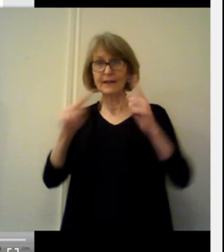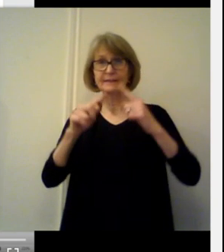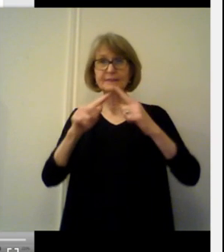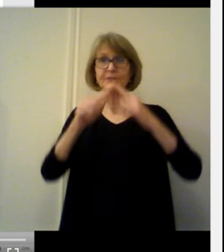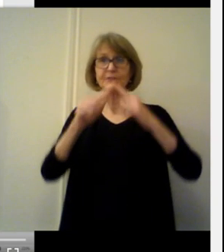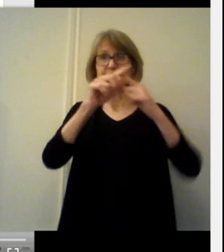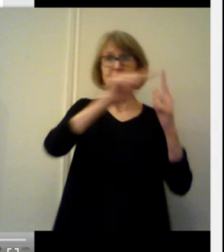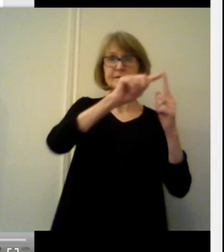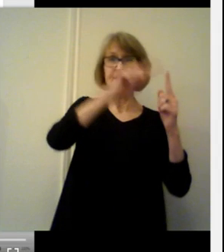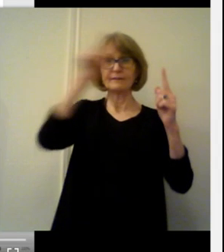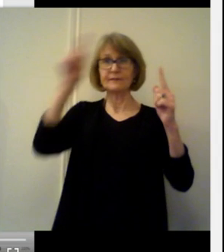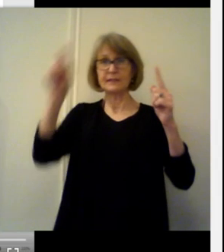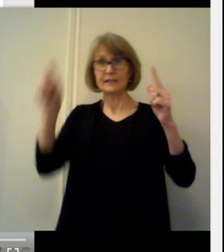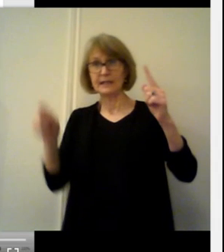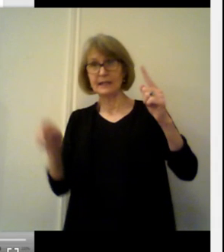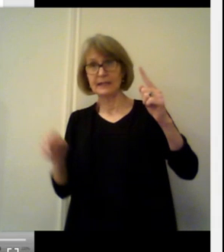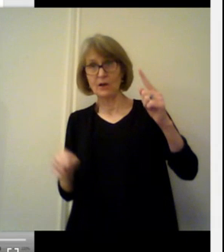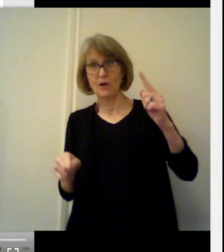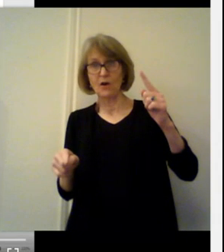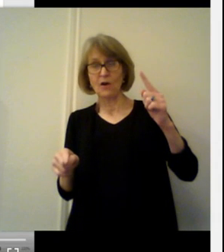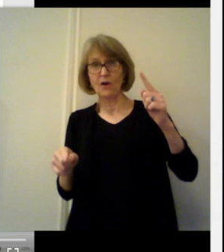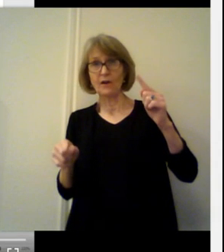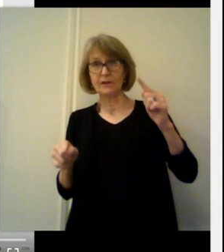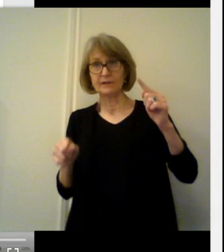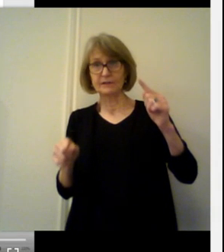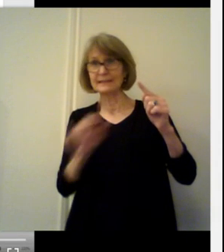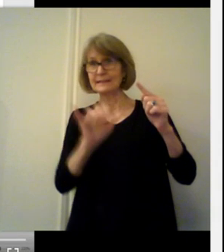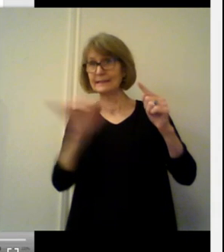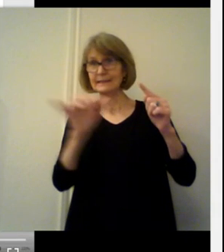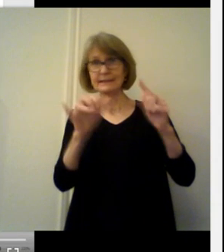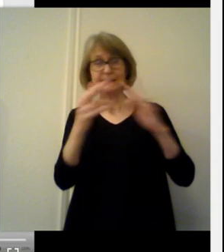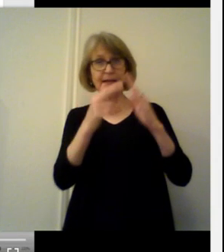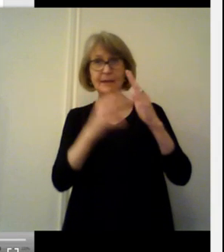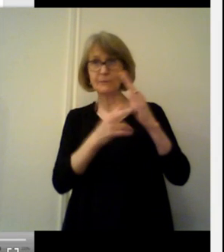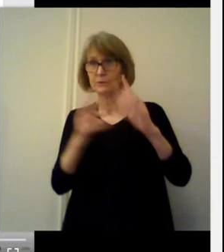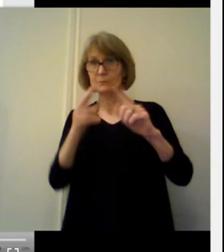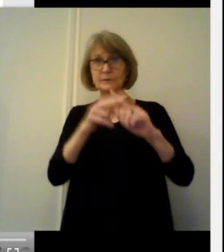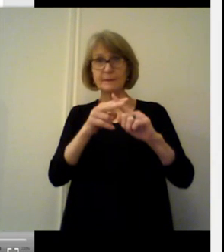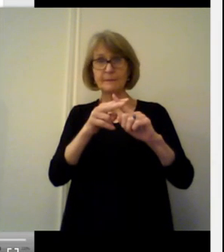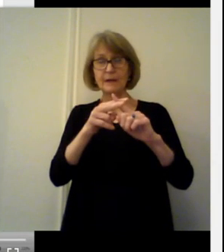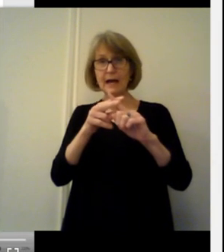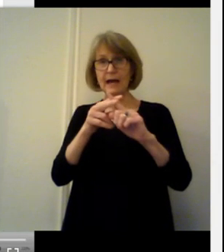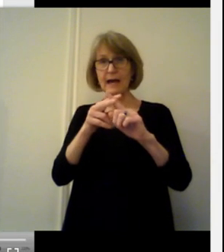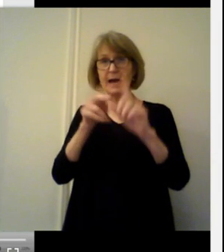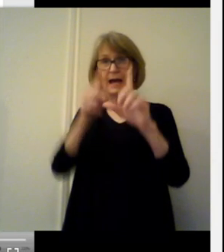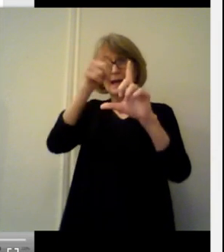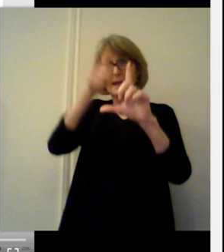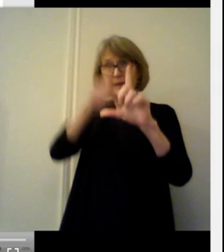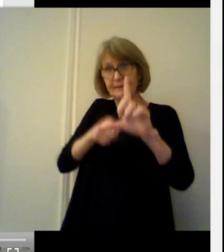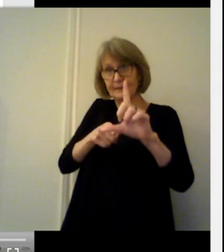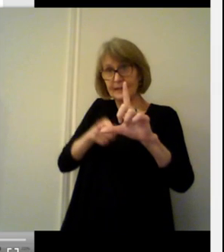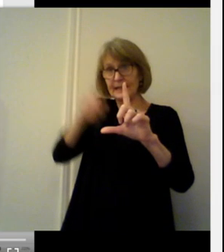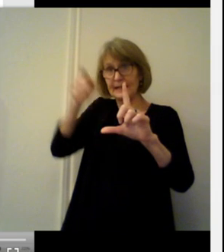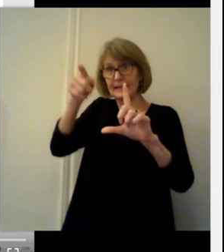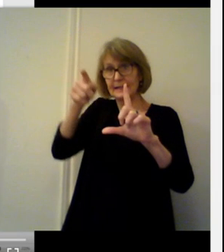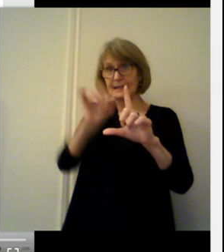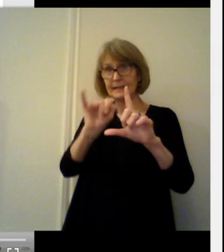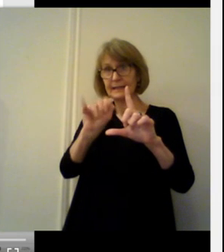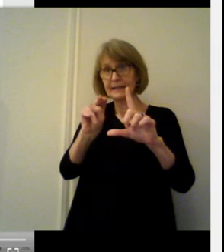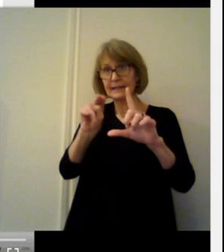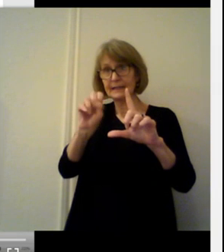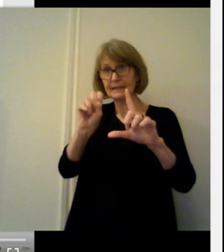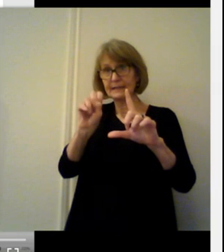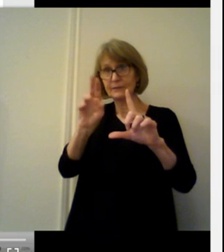But the same rules apply. The inscribed angle is half of the intercepted arc. So look at this.